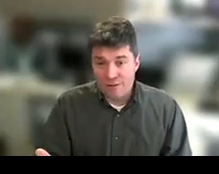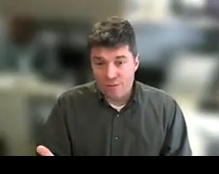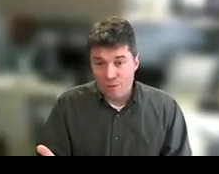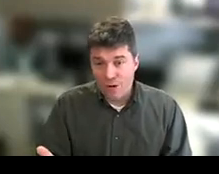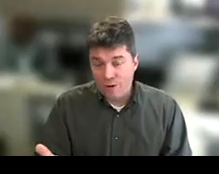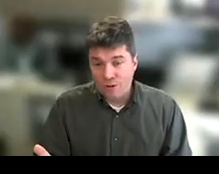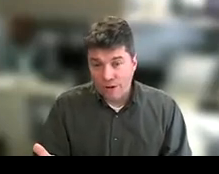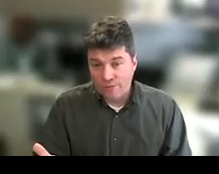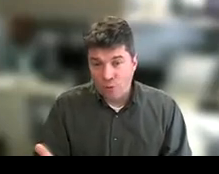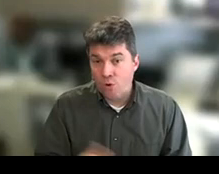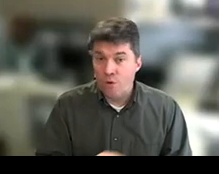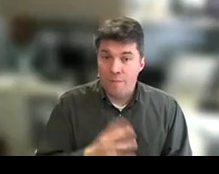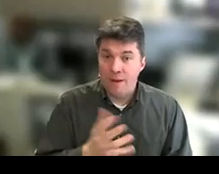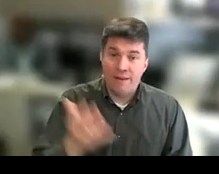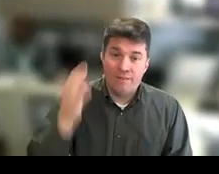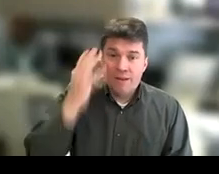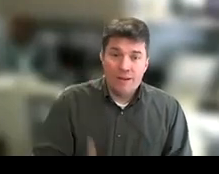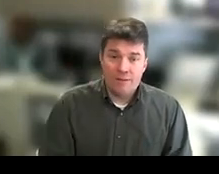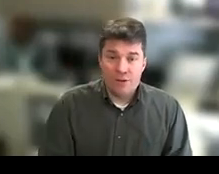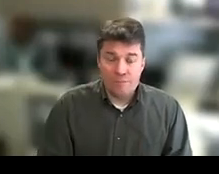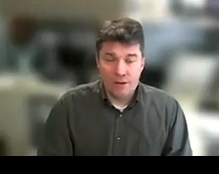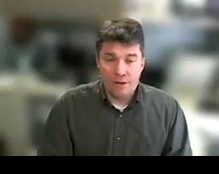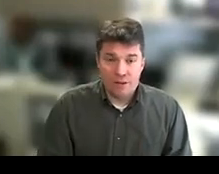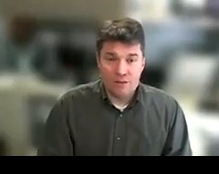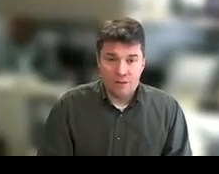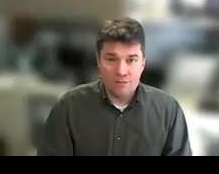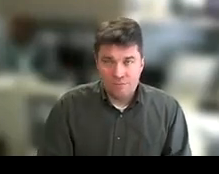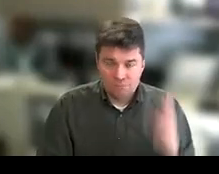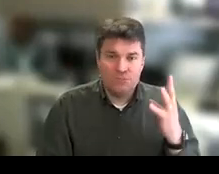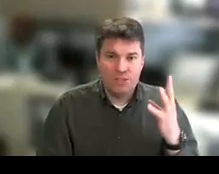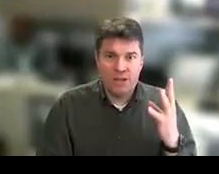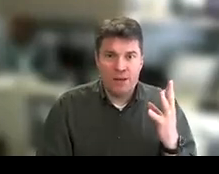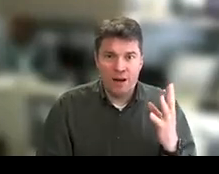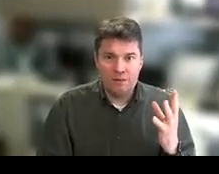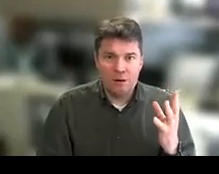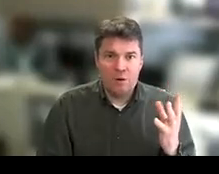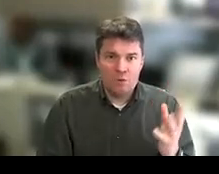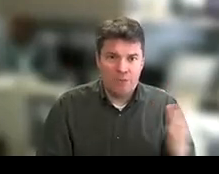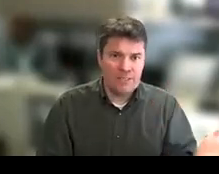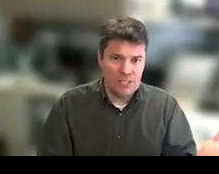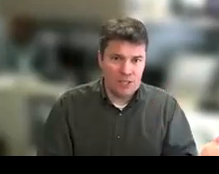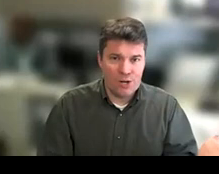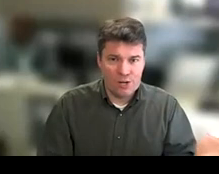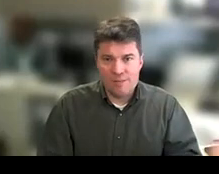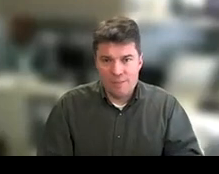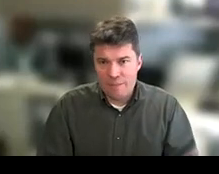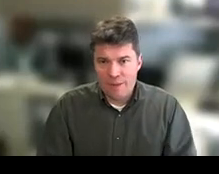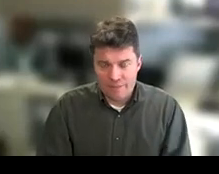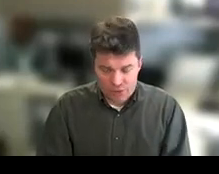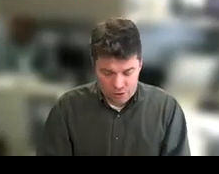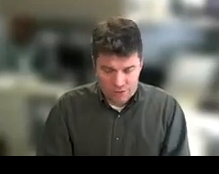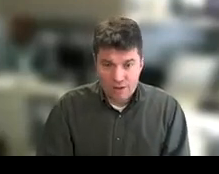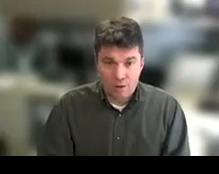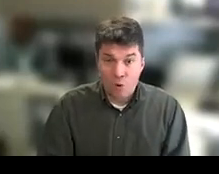any application for what you're looking for, or they may give you something to think about. Oh, in this situation, this